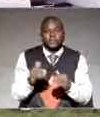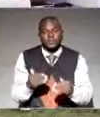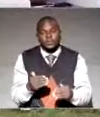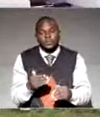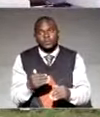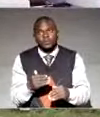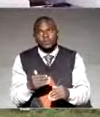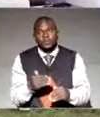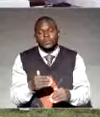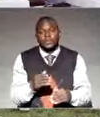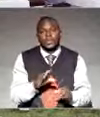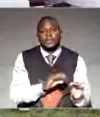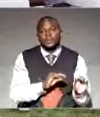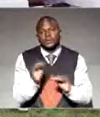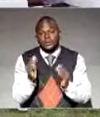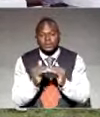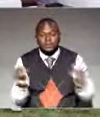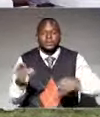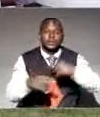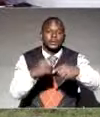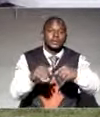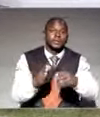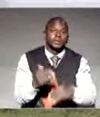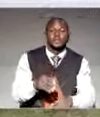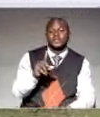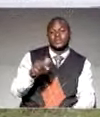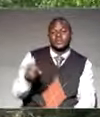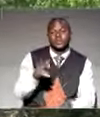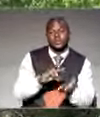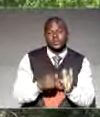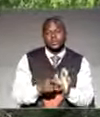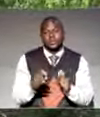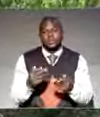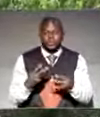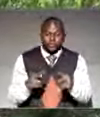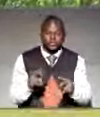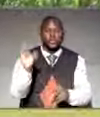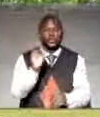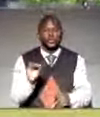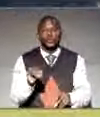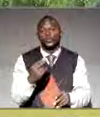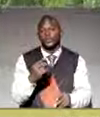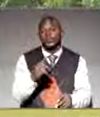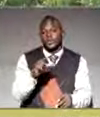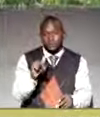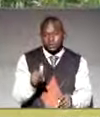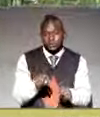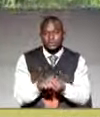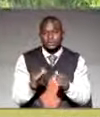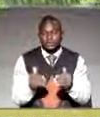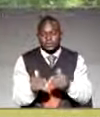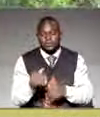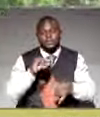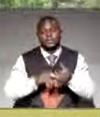nikule. Graduating to Resilience activity is a 7-year project which commenced in October 2017 until